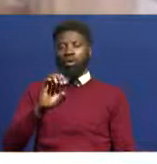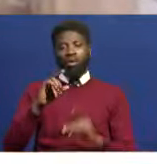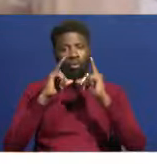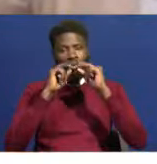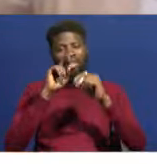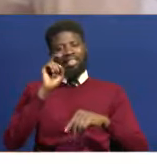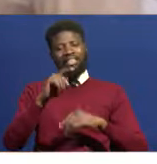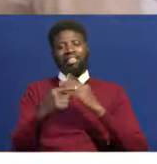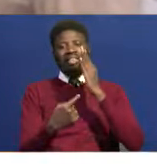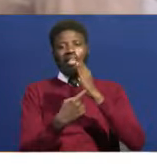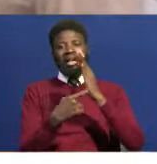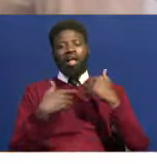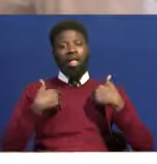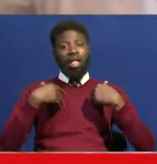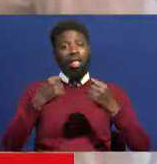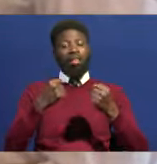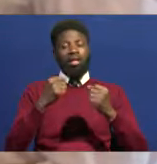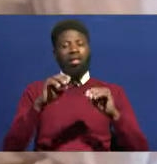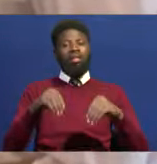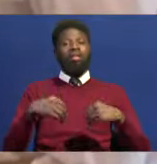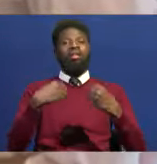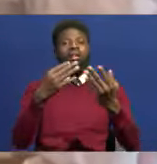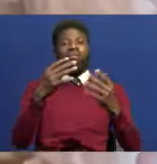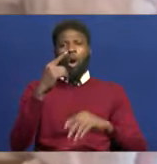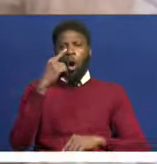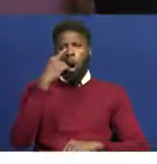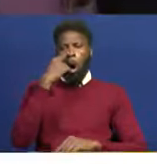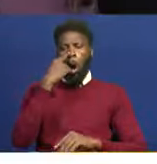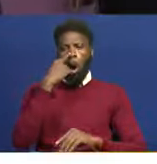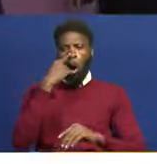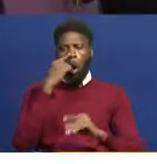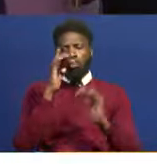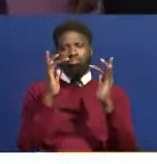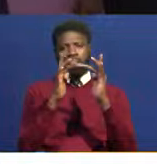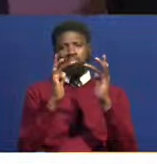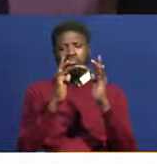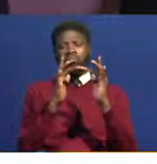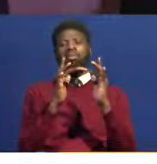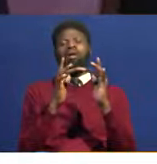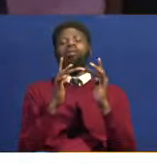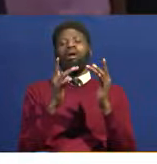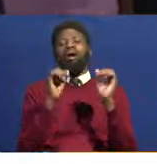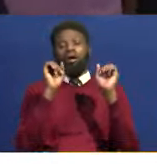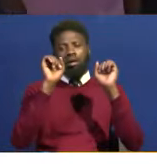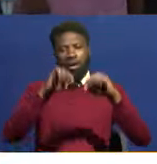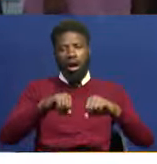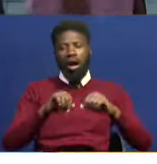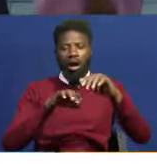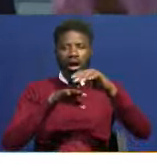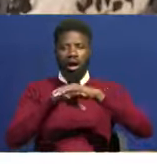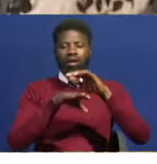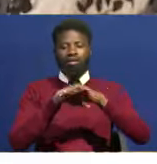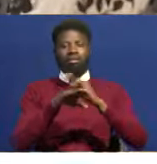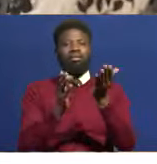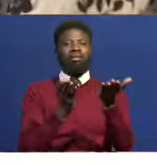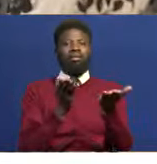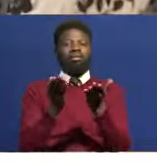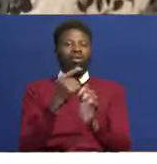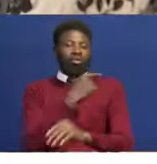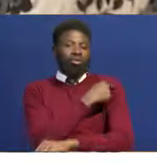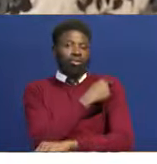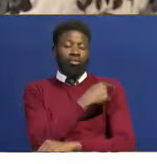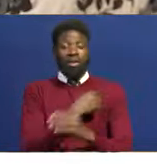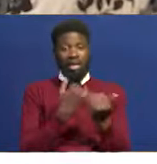provides remote healthcare services and could help address this growing demands. Currently, the doctor to population ratio in